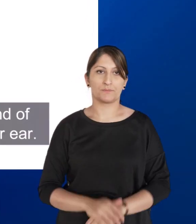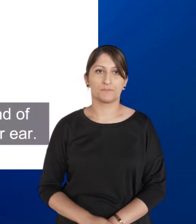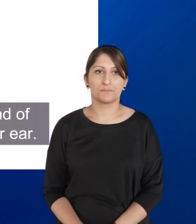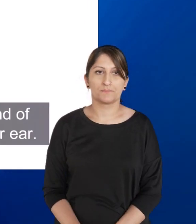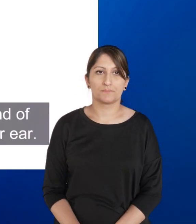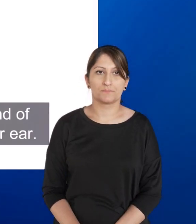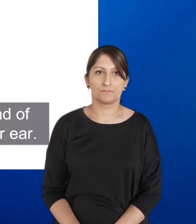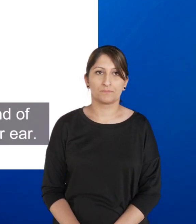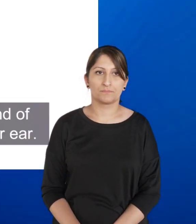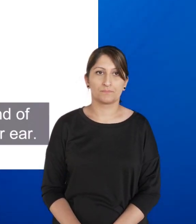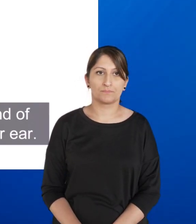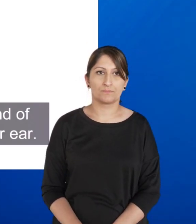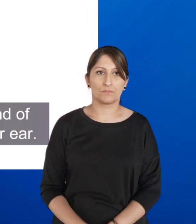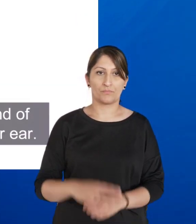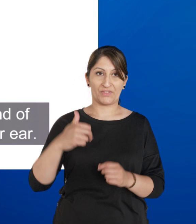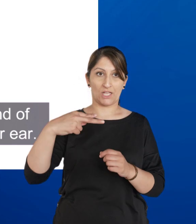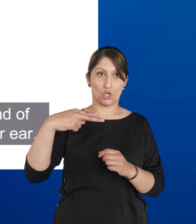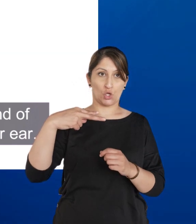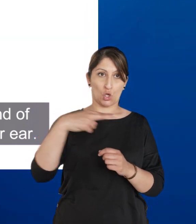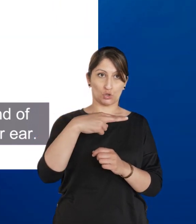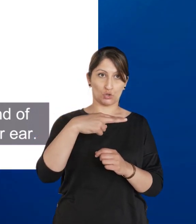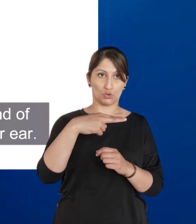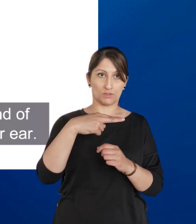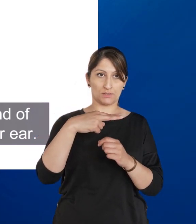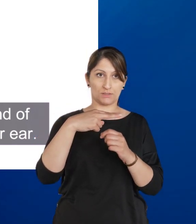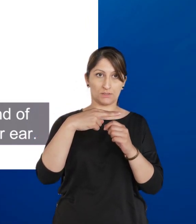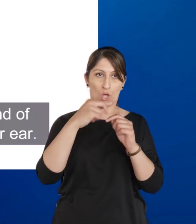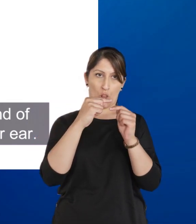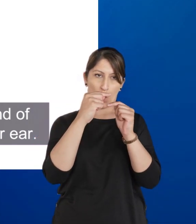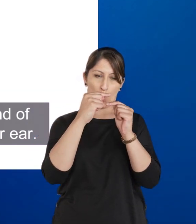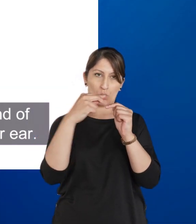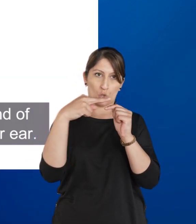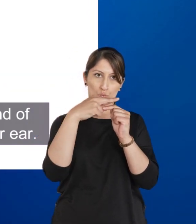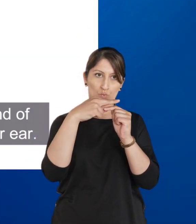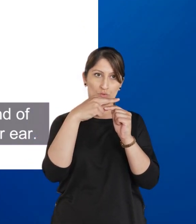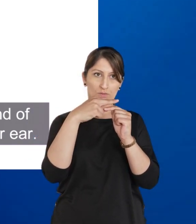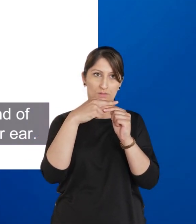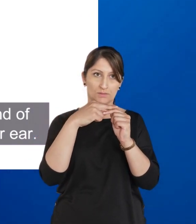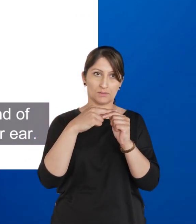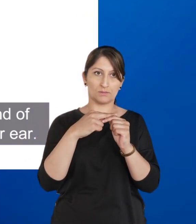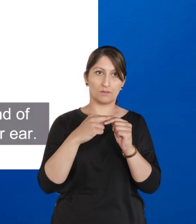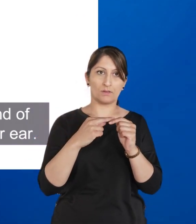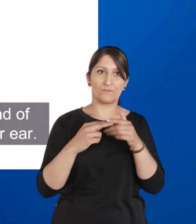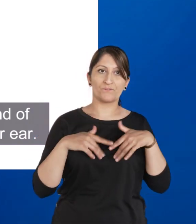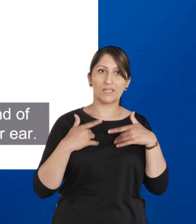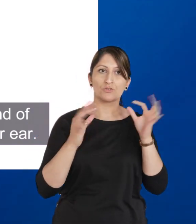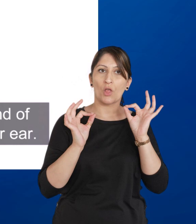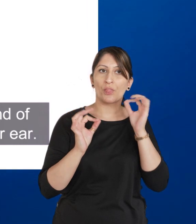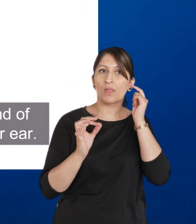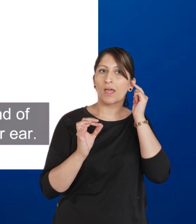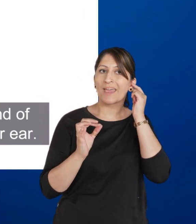Cut the tapered part of the tubing off as close to the end of the ear mold as possible so that it is smooth inside your